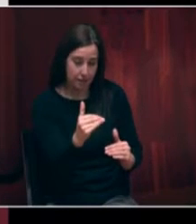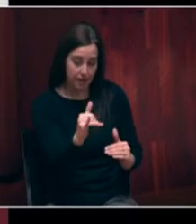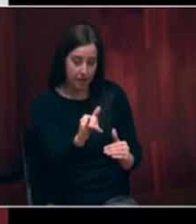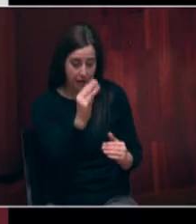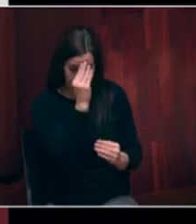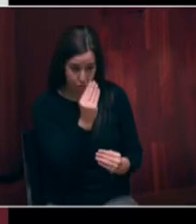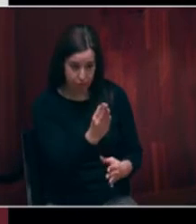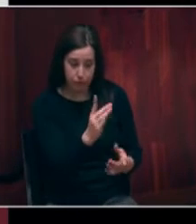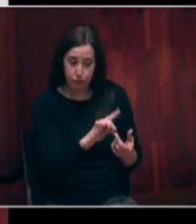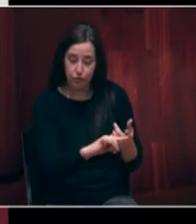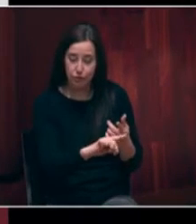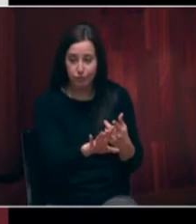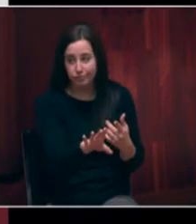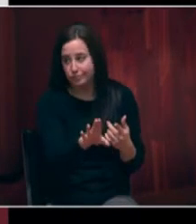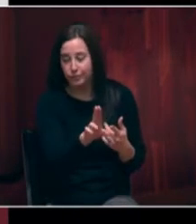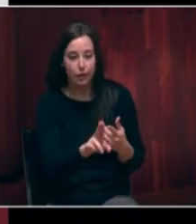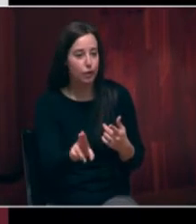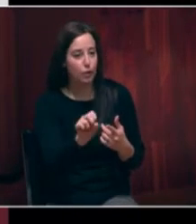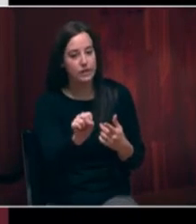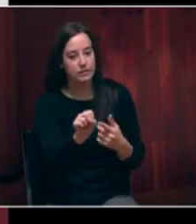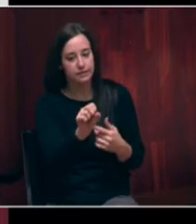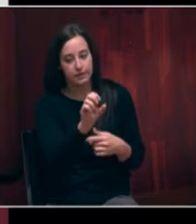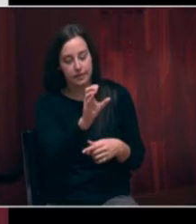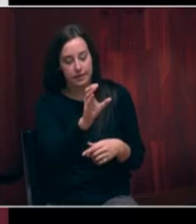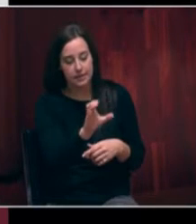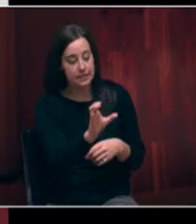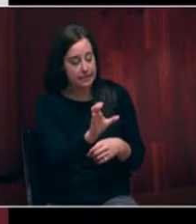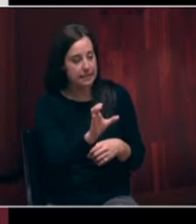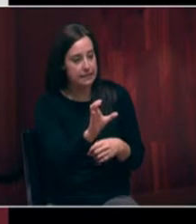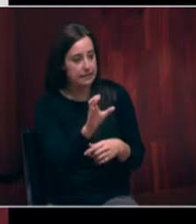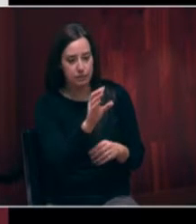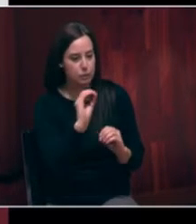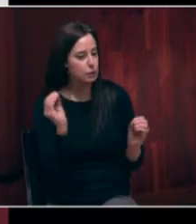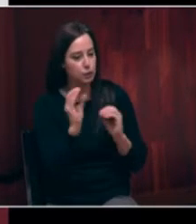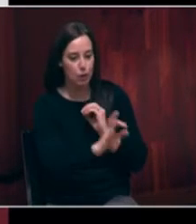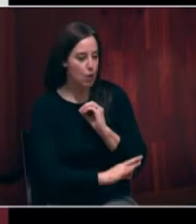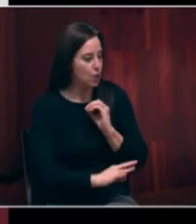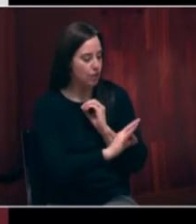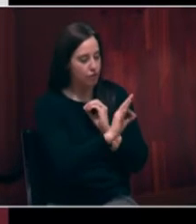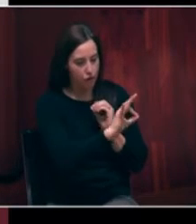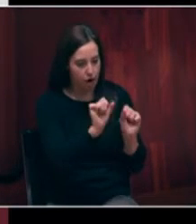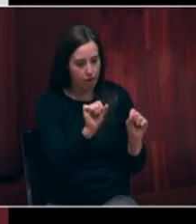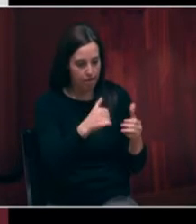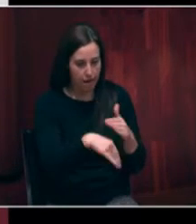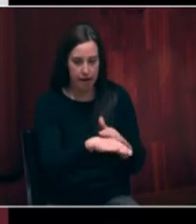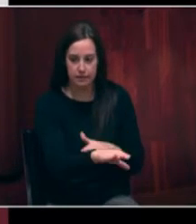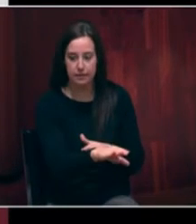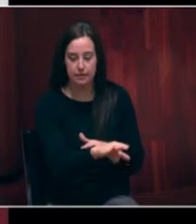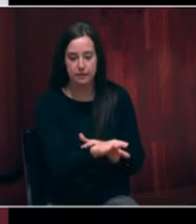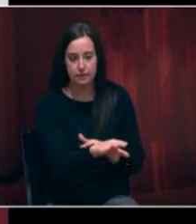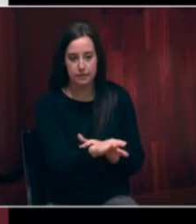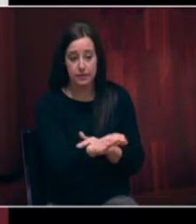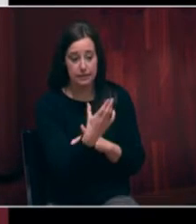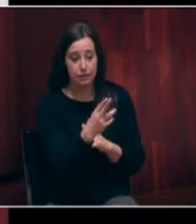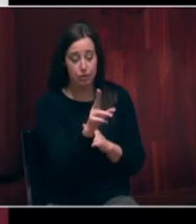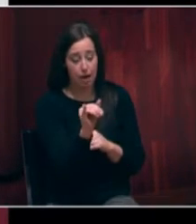only, let's say, U.S. citizens. No foreign national should have access to this particular information type. The CUI